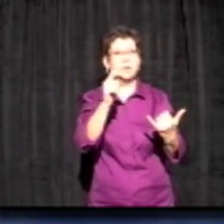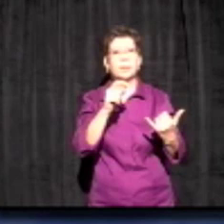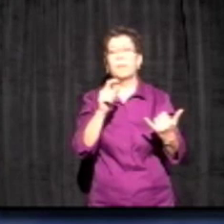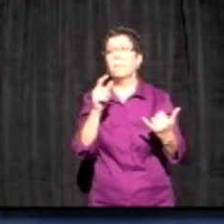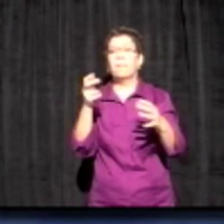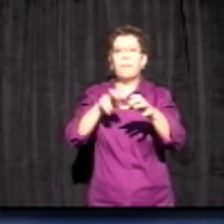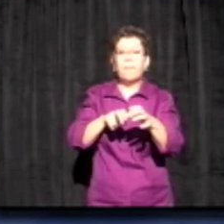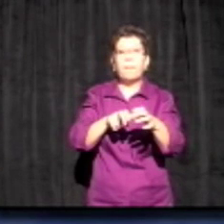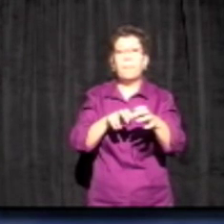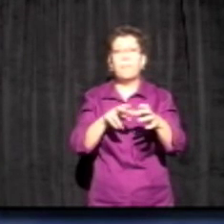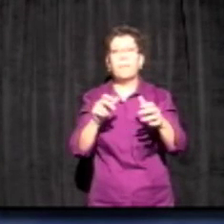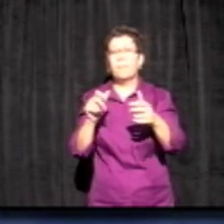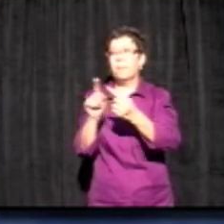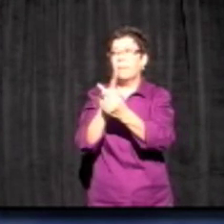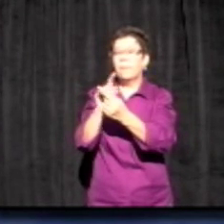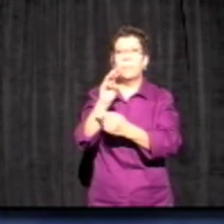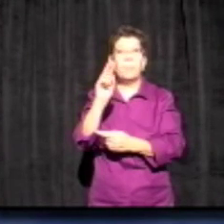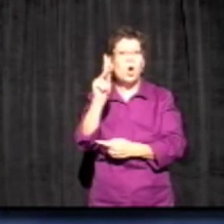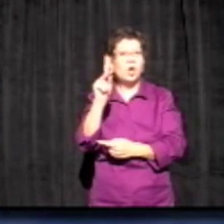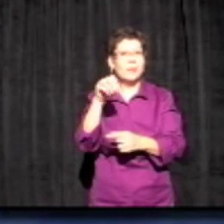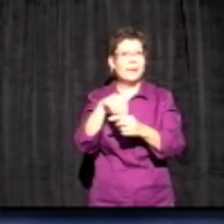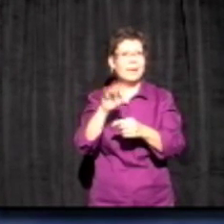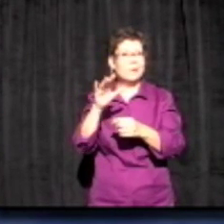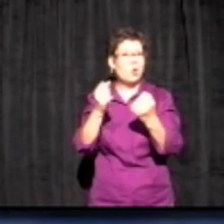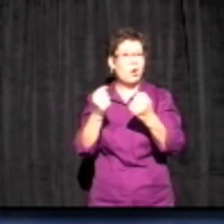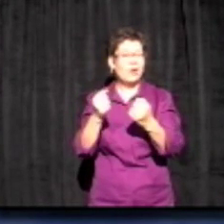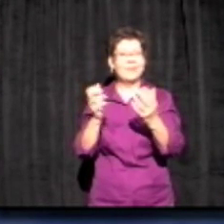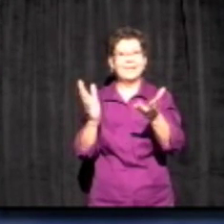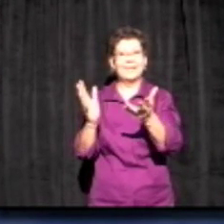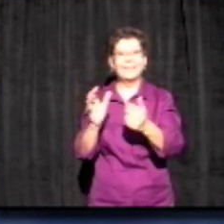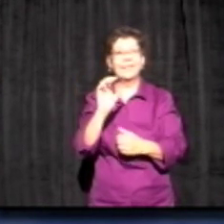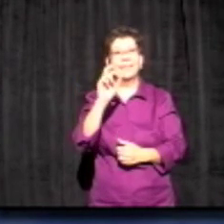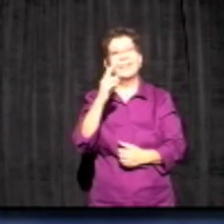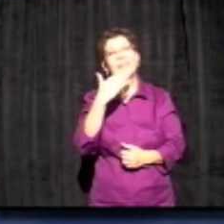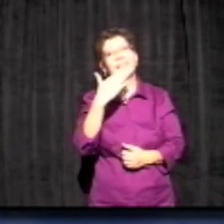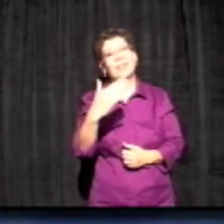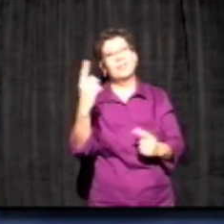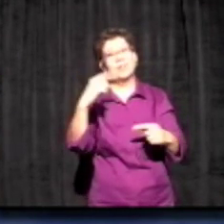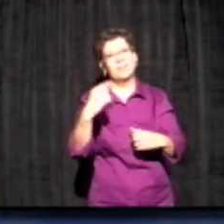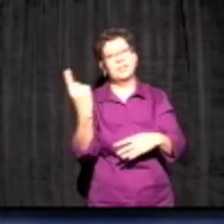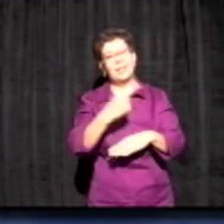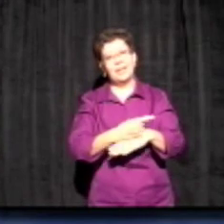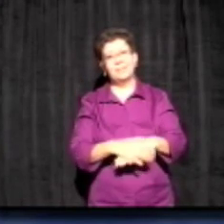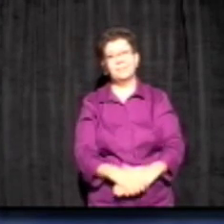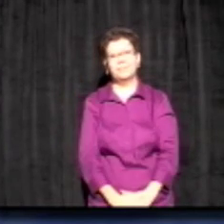and drive them and meet with Mark in his car. And thank you again for coming today.